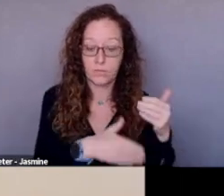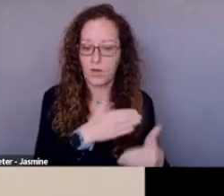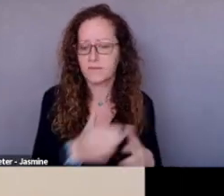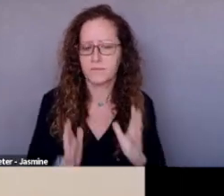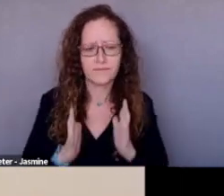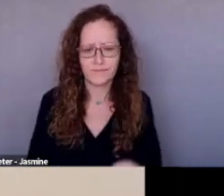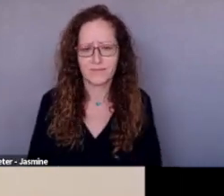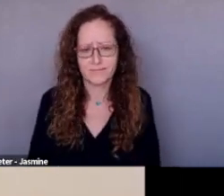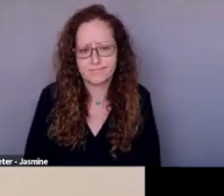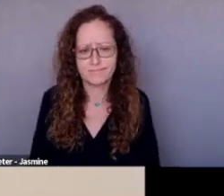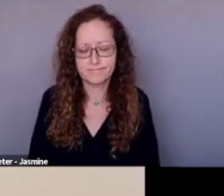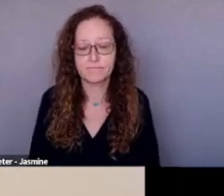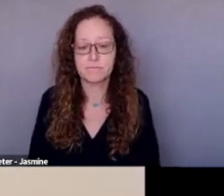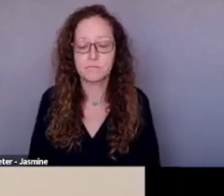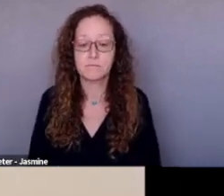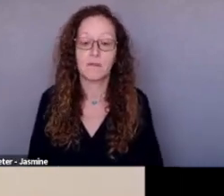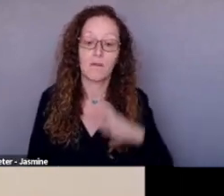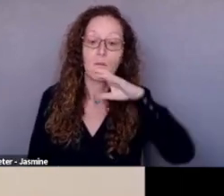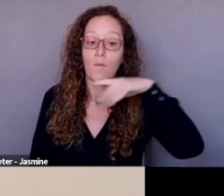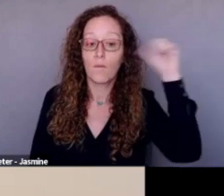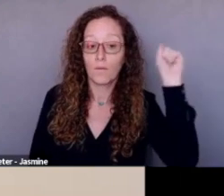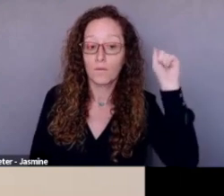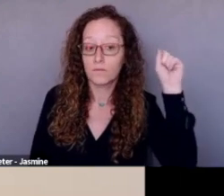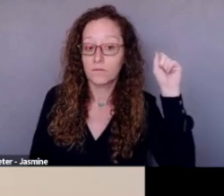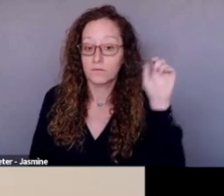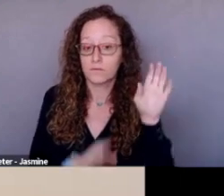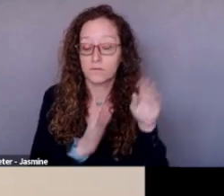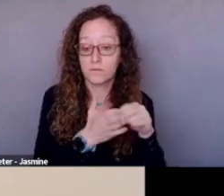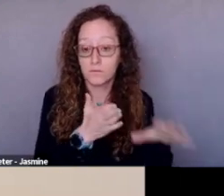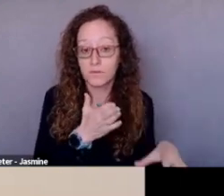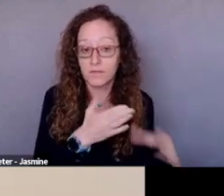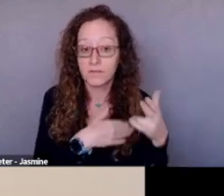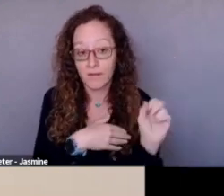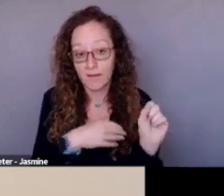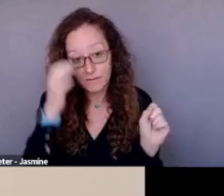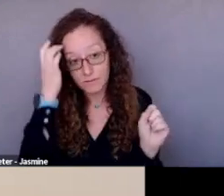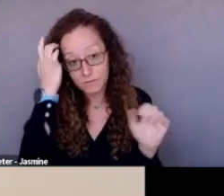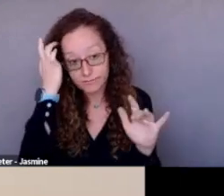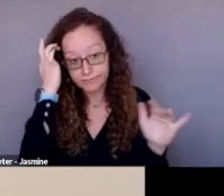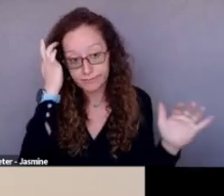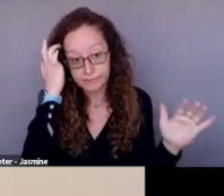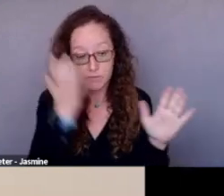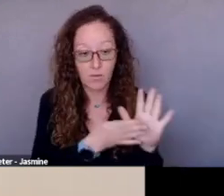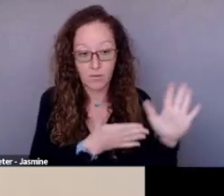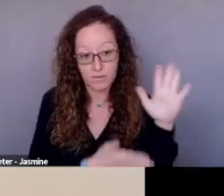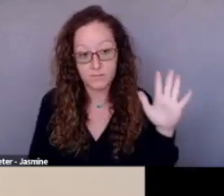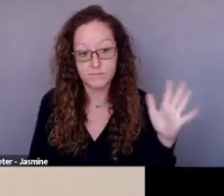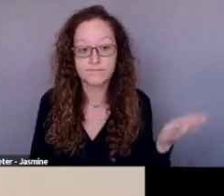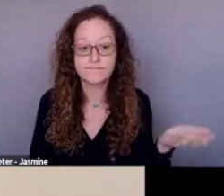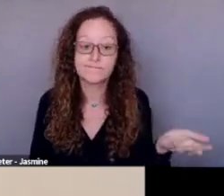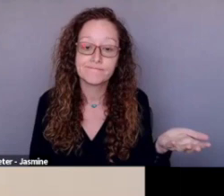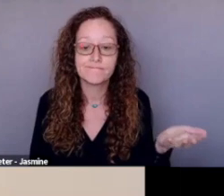then for older students, like high school and college, it